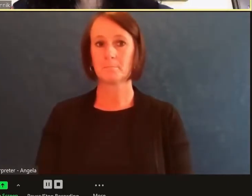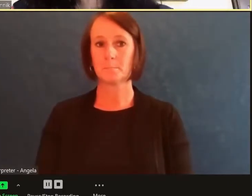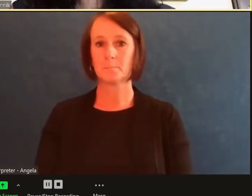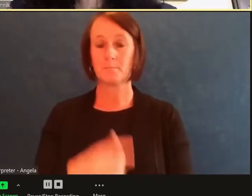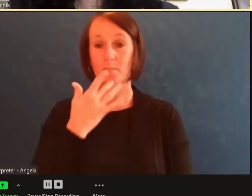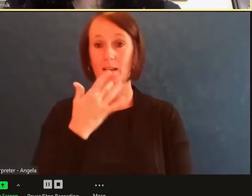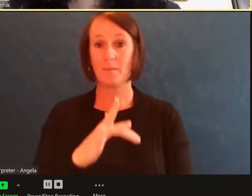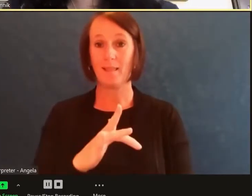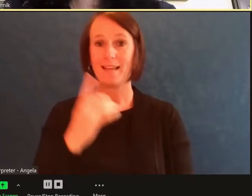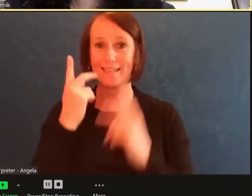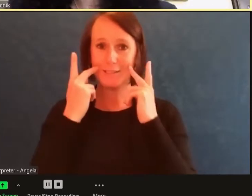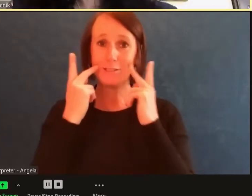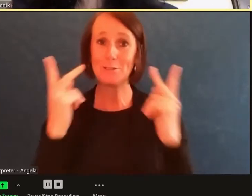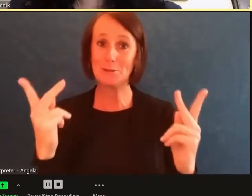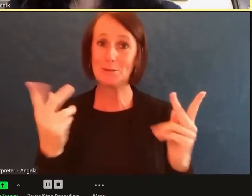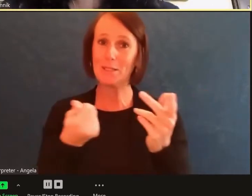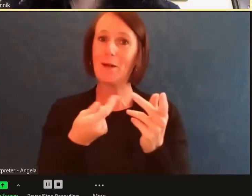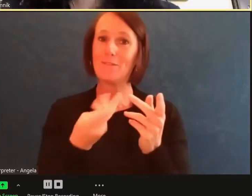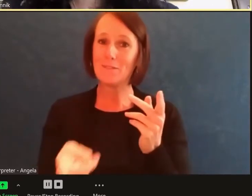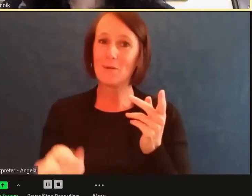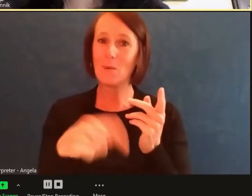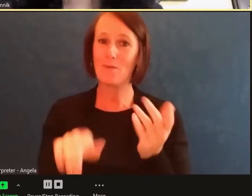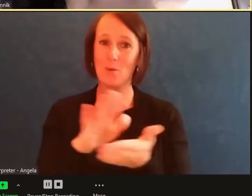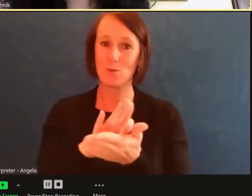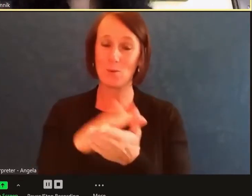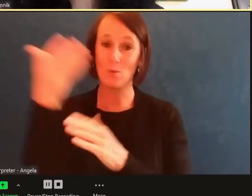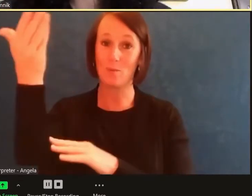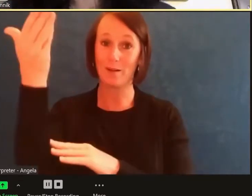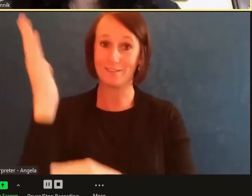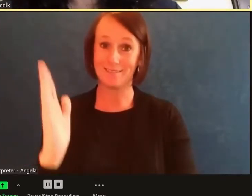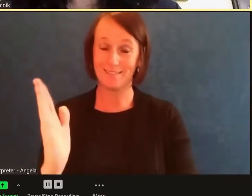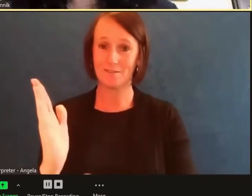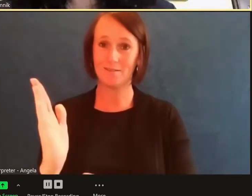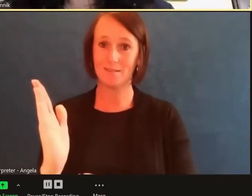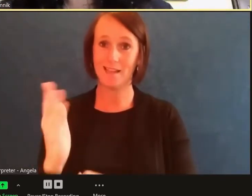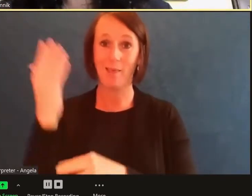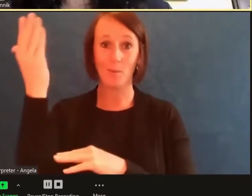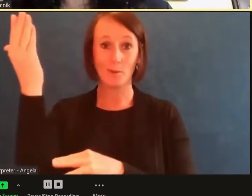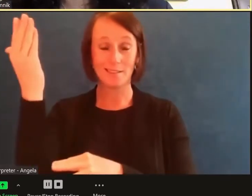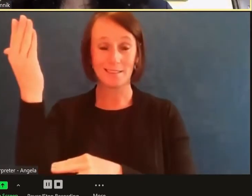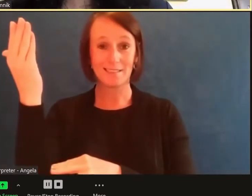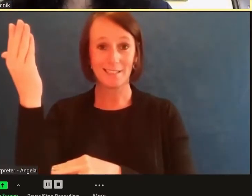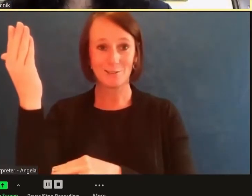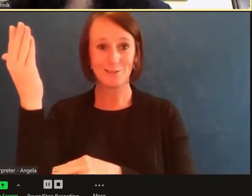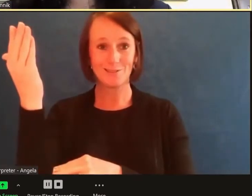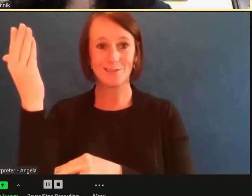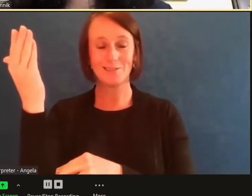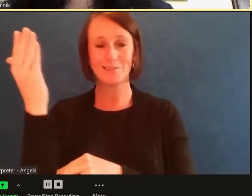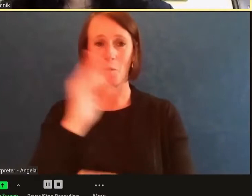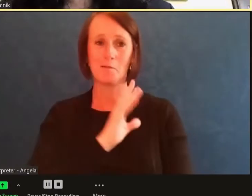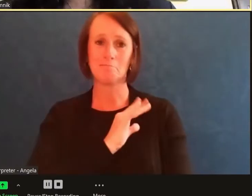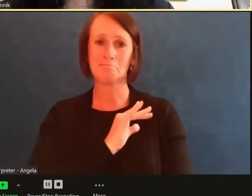to witness a few of those school presentations and presentations at Word on the Street, and